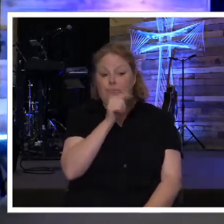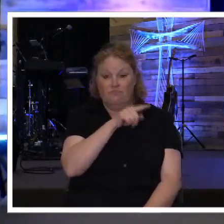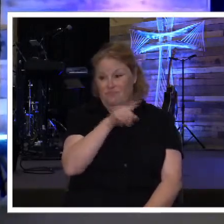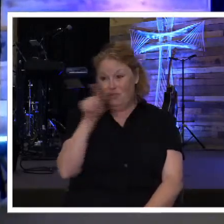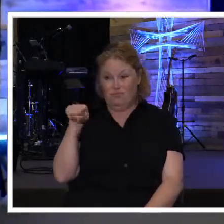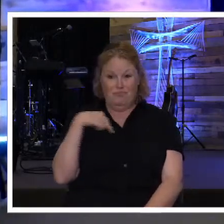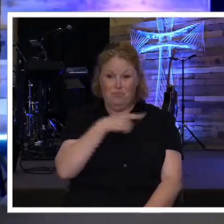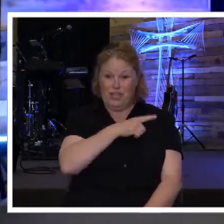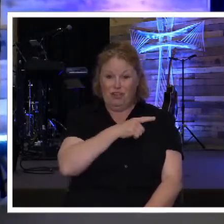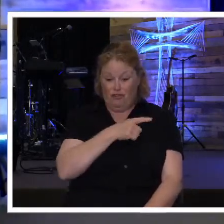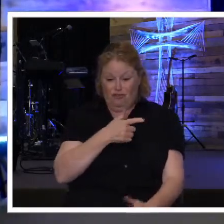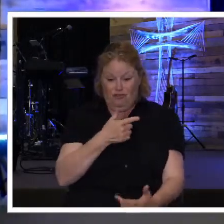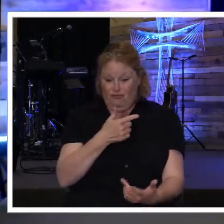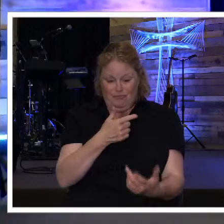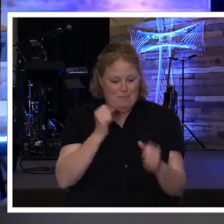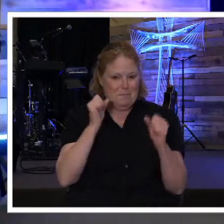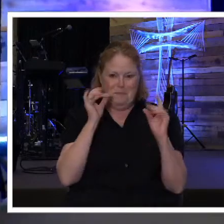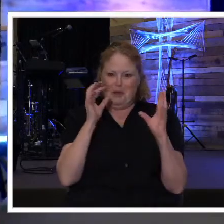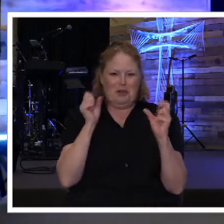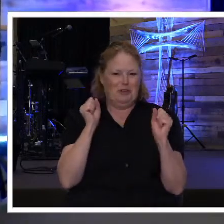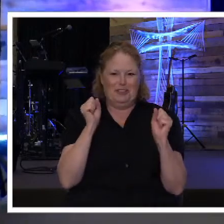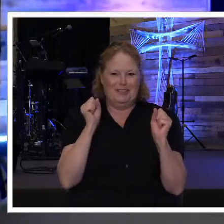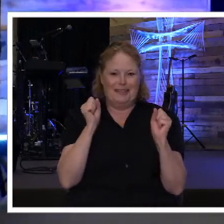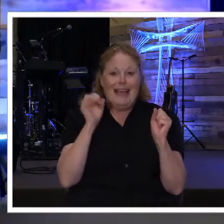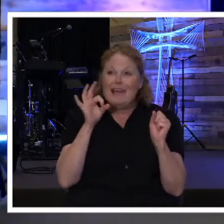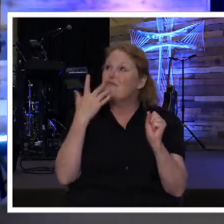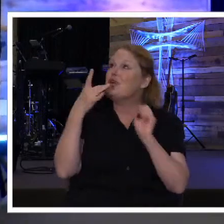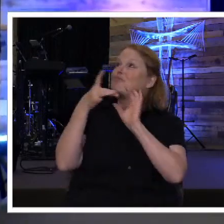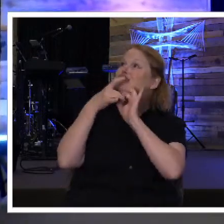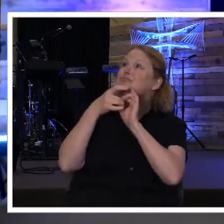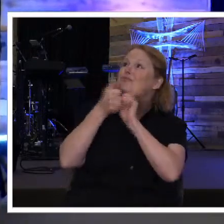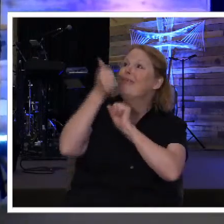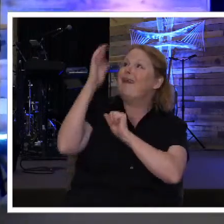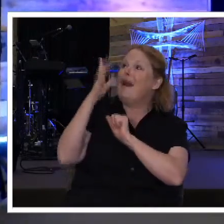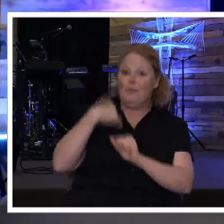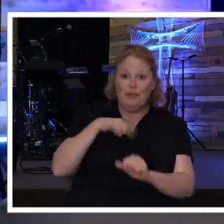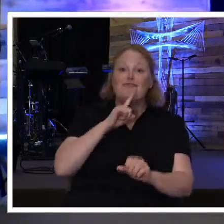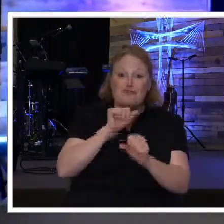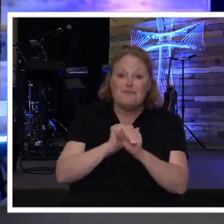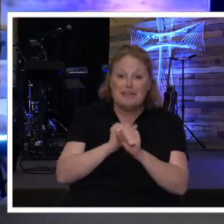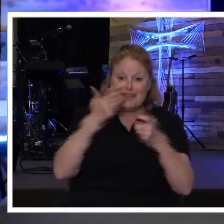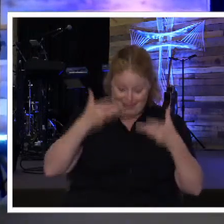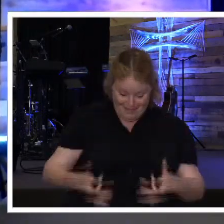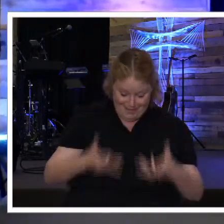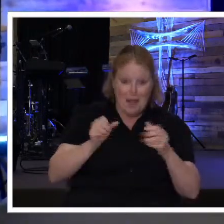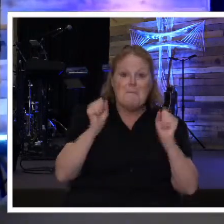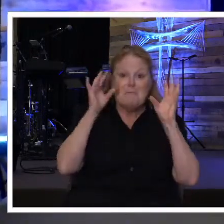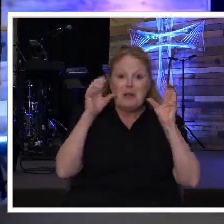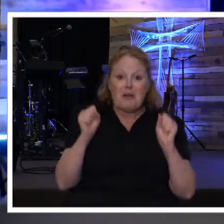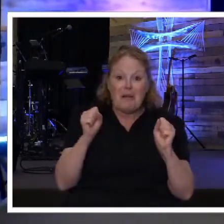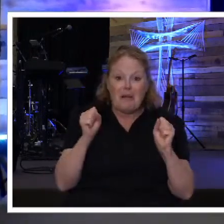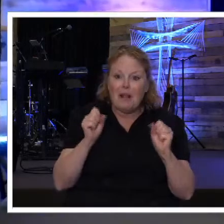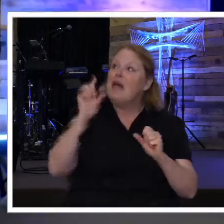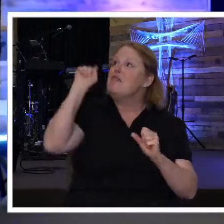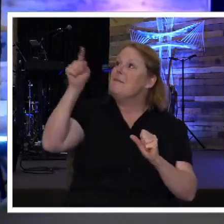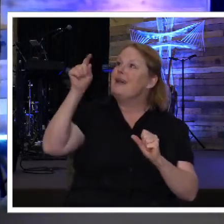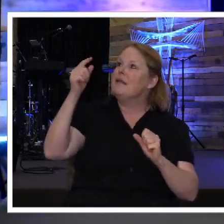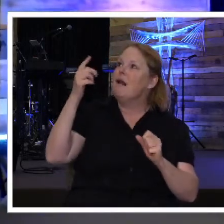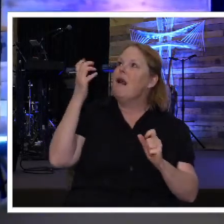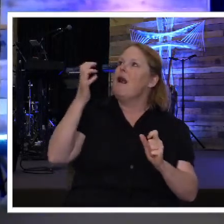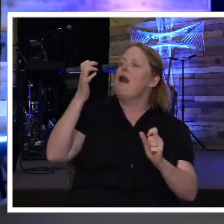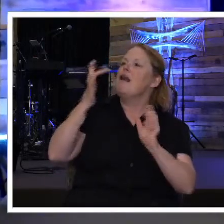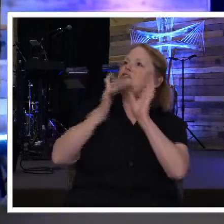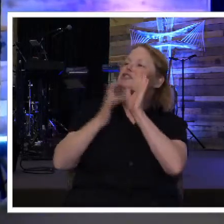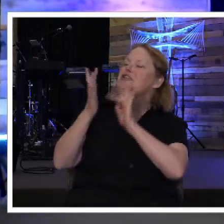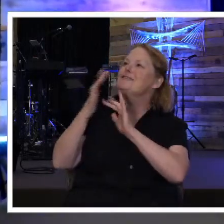I are living miracles if we are in a relationship with Jesus Christ. The moment that you received him as your